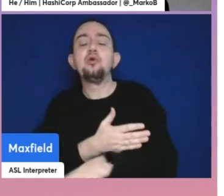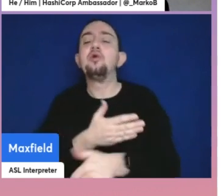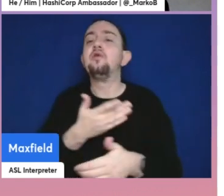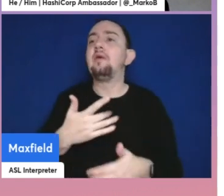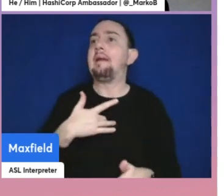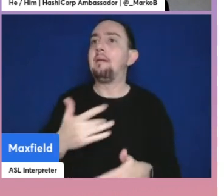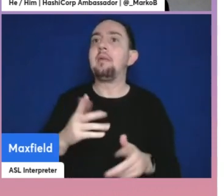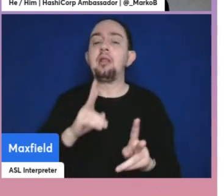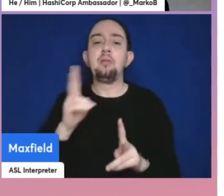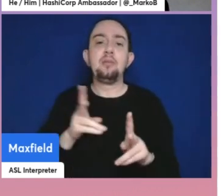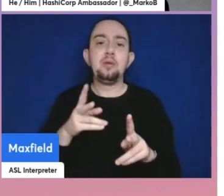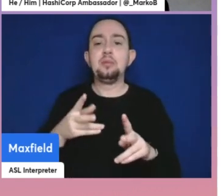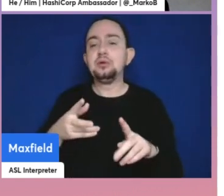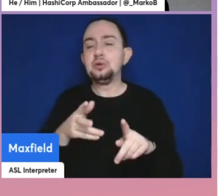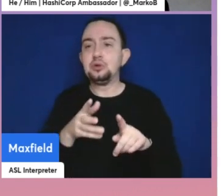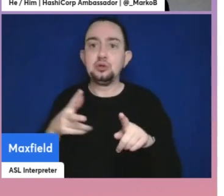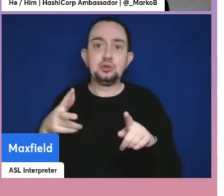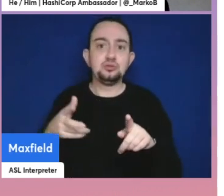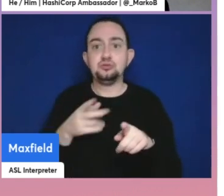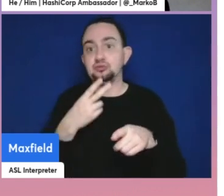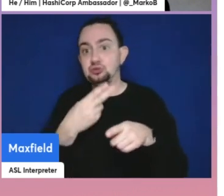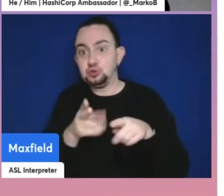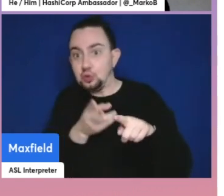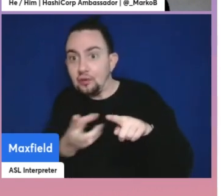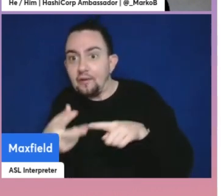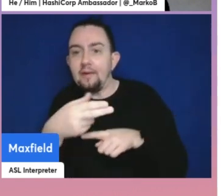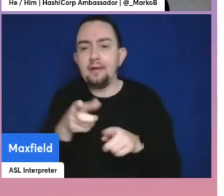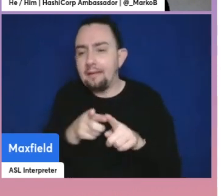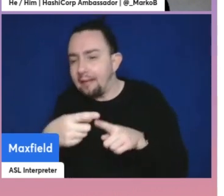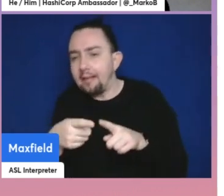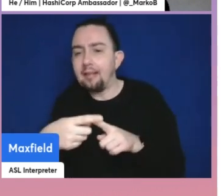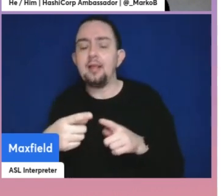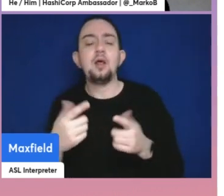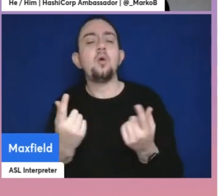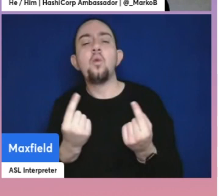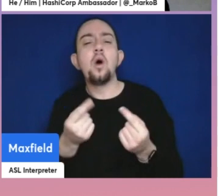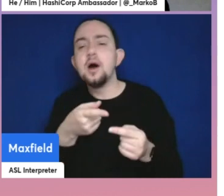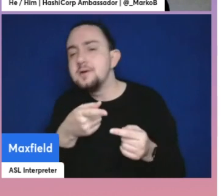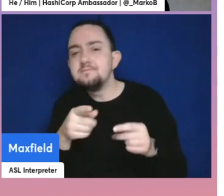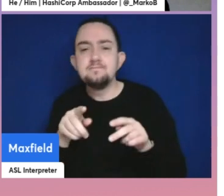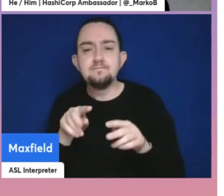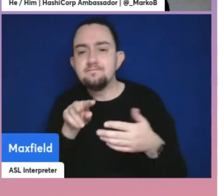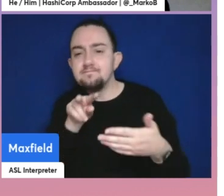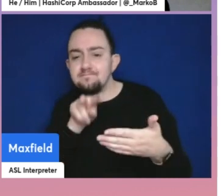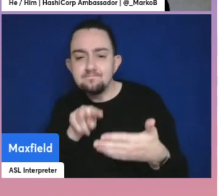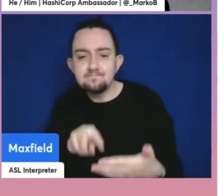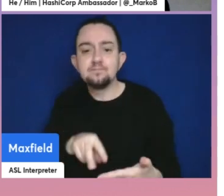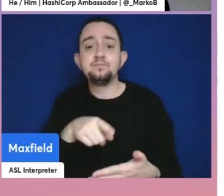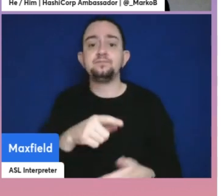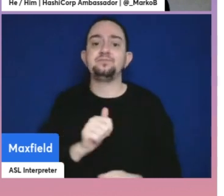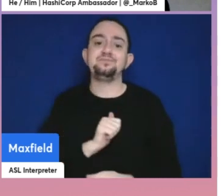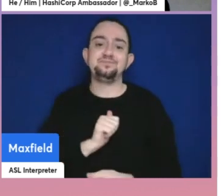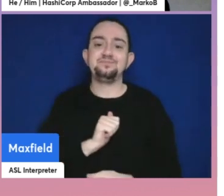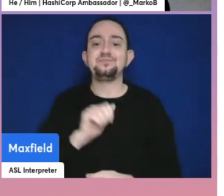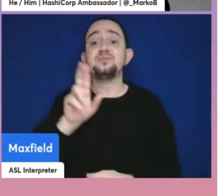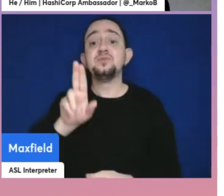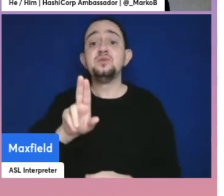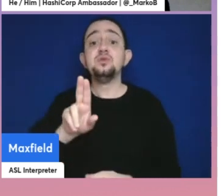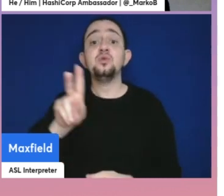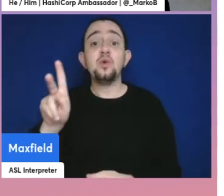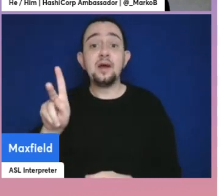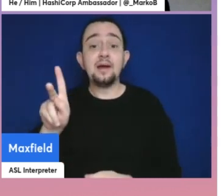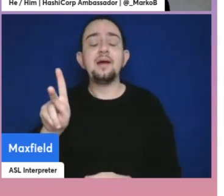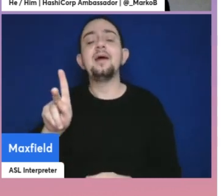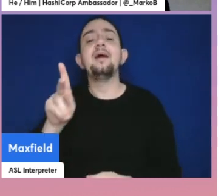take. I'm also a HashiCorp ambassador as well, as well as the OpenUK ambassador. I'm also an open